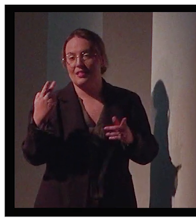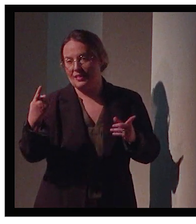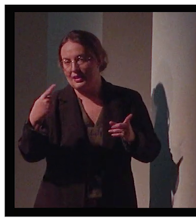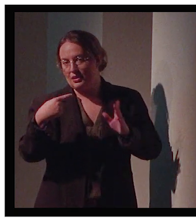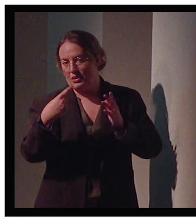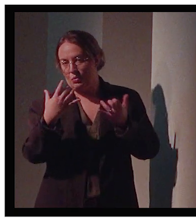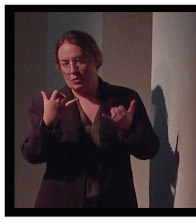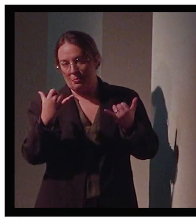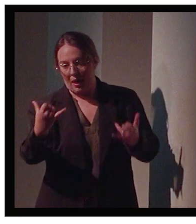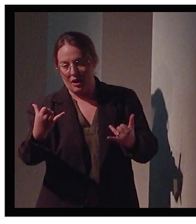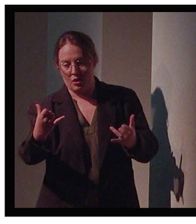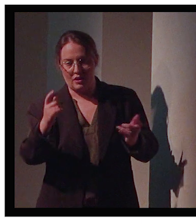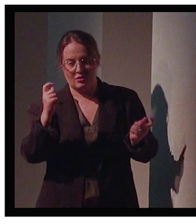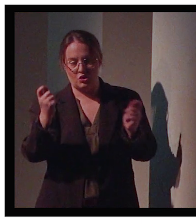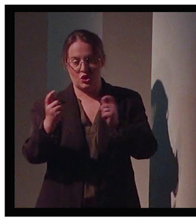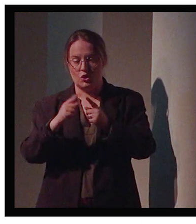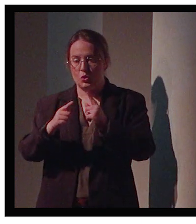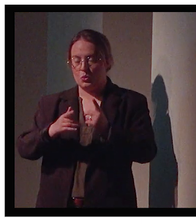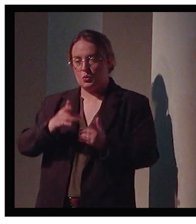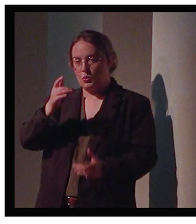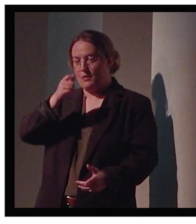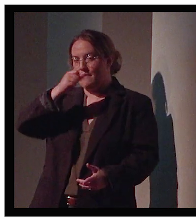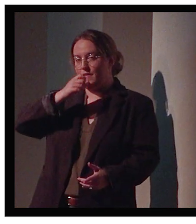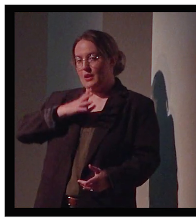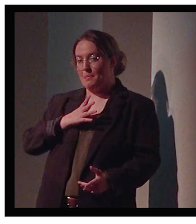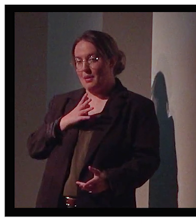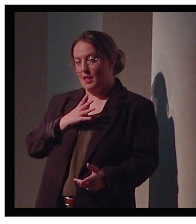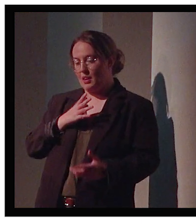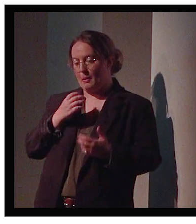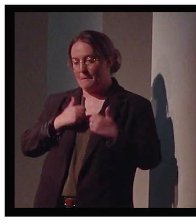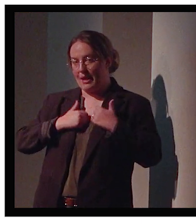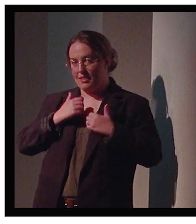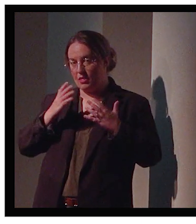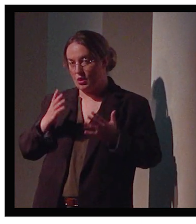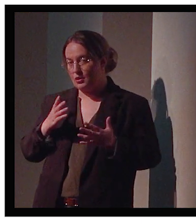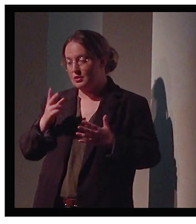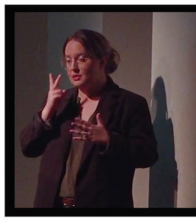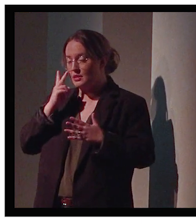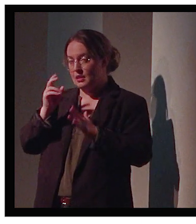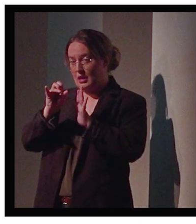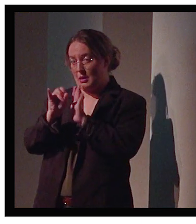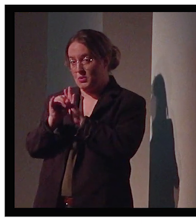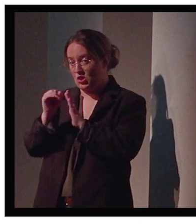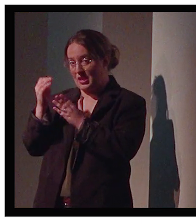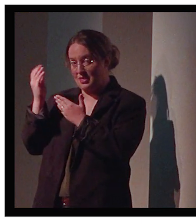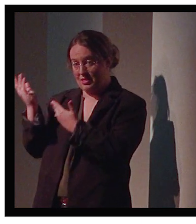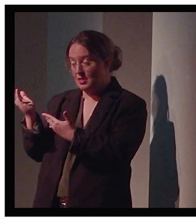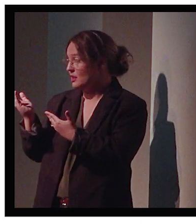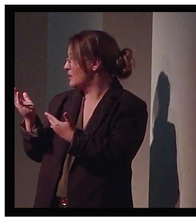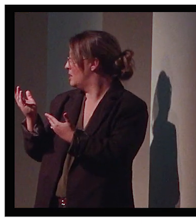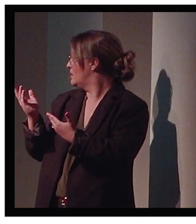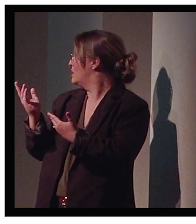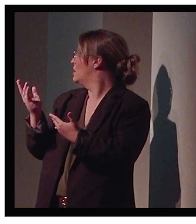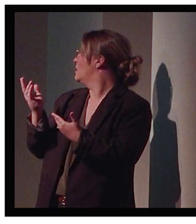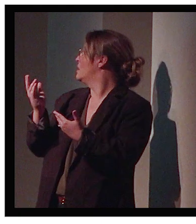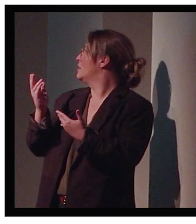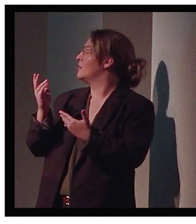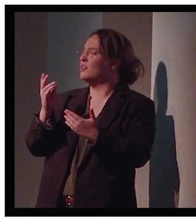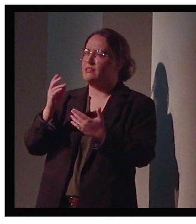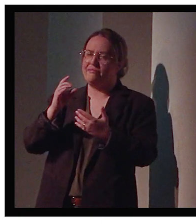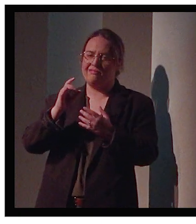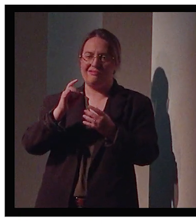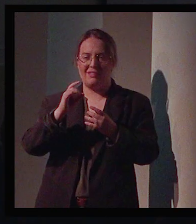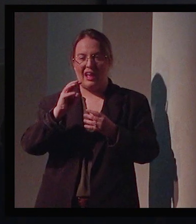of the nude female bather in images like this one that eliminate all the usual trappings of allegory